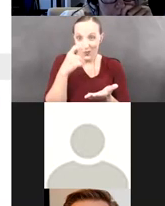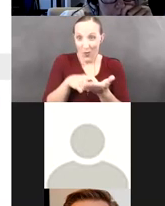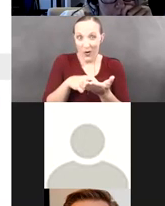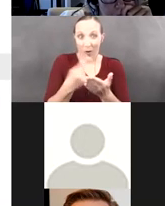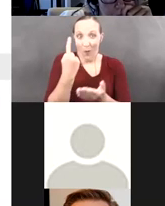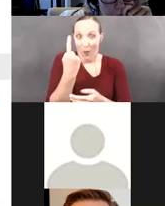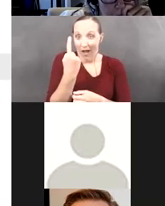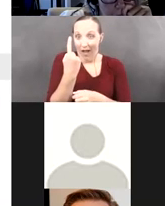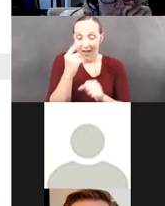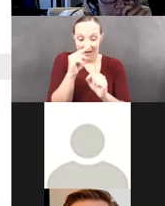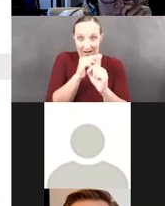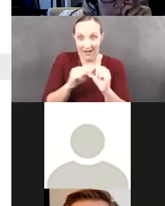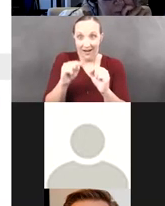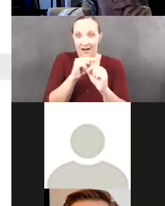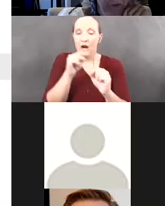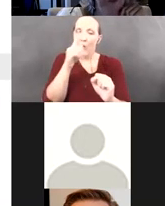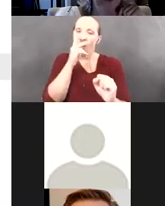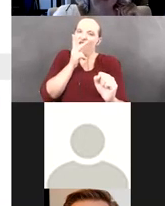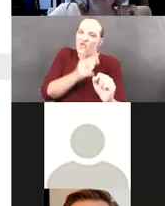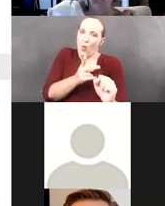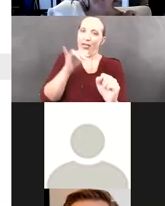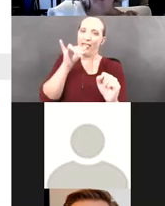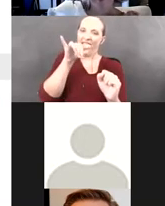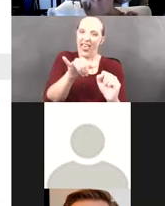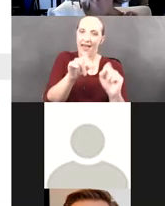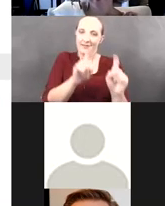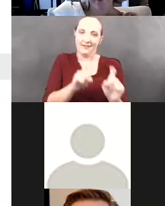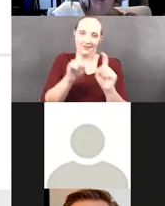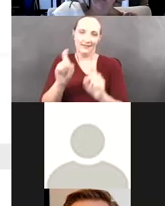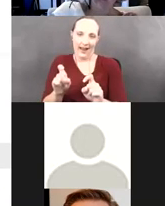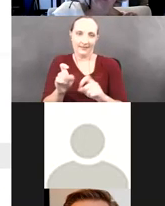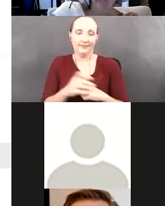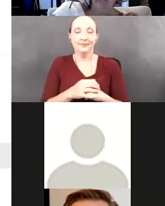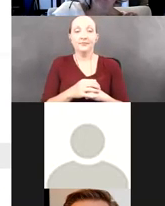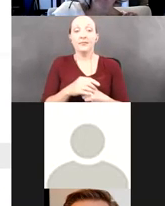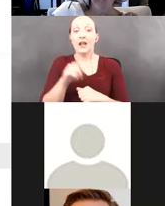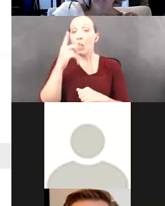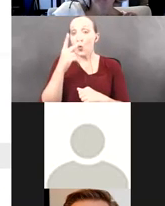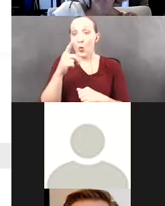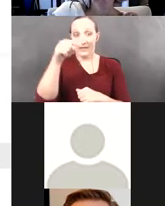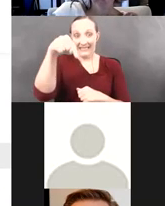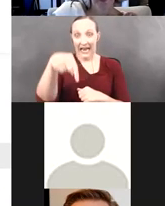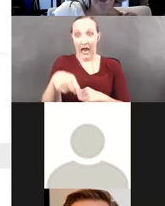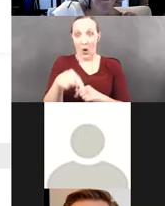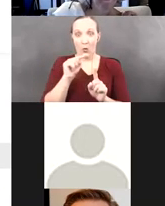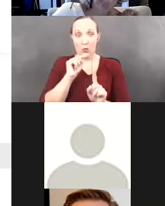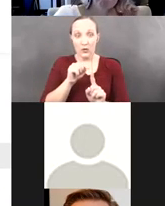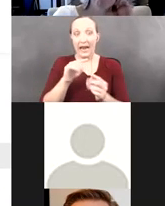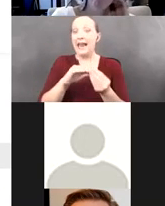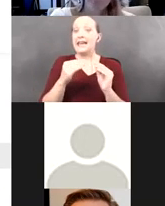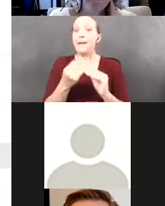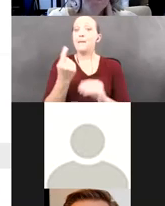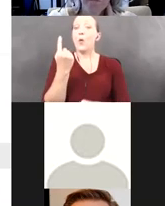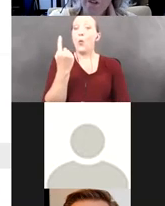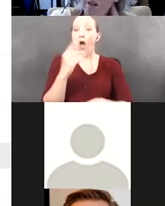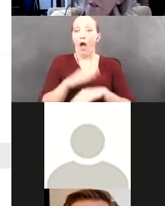1, en it means diferente you are color, viewing that esto test indica que item. usted está viendo esa So this pregunta de item down examen. here is Entonces, number esta 1 pregunta on the aquí es